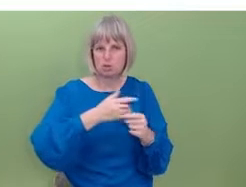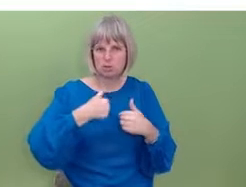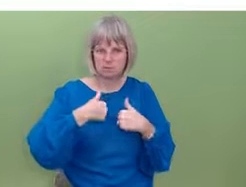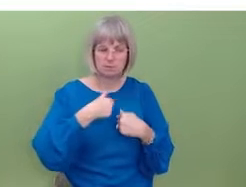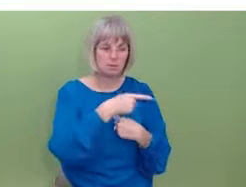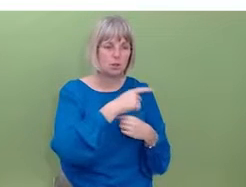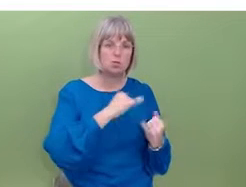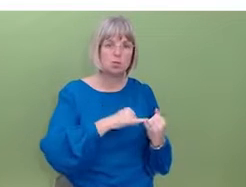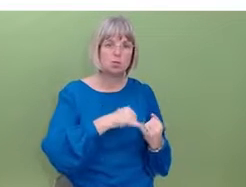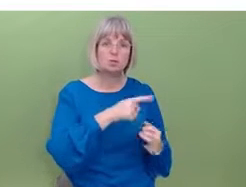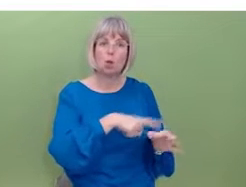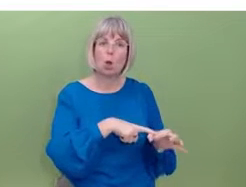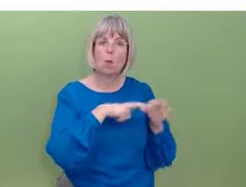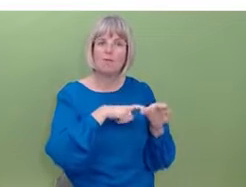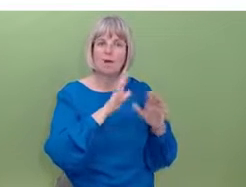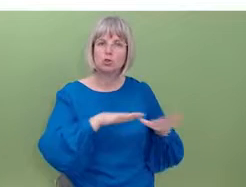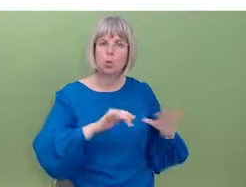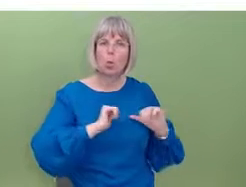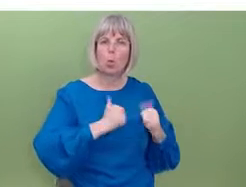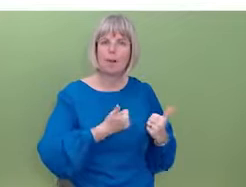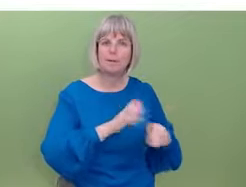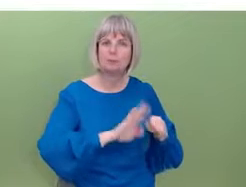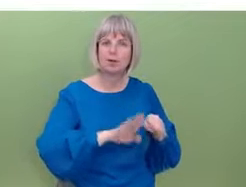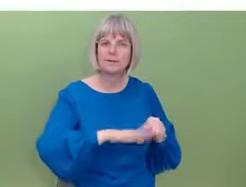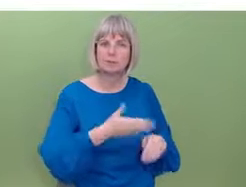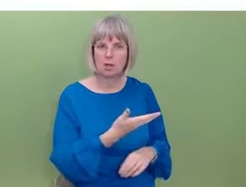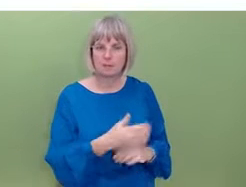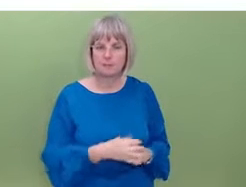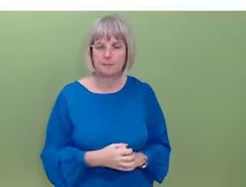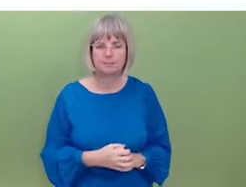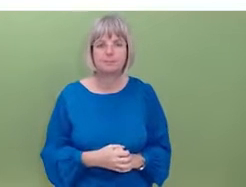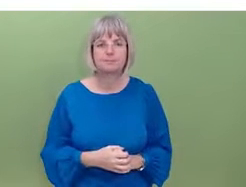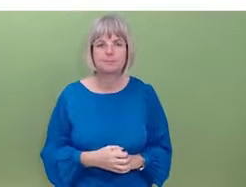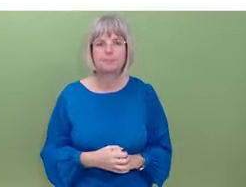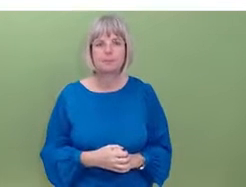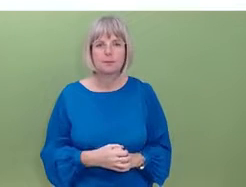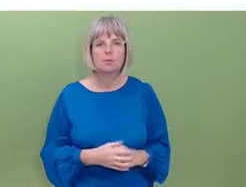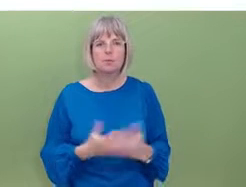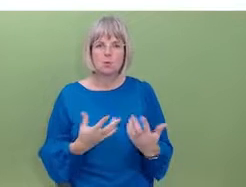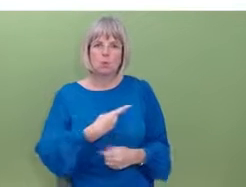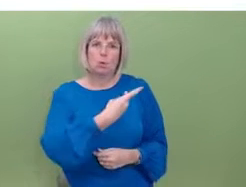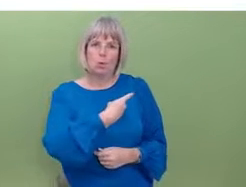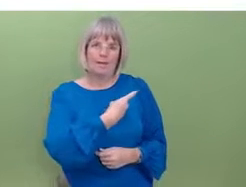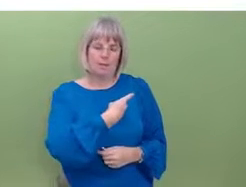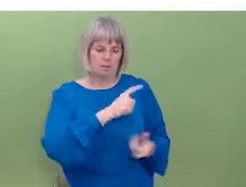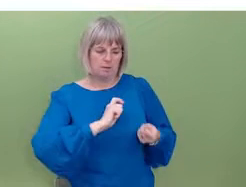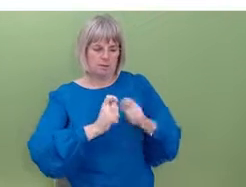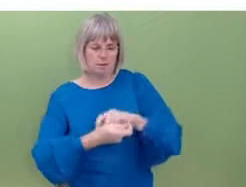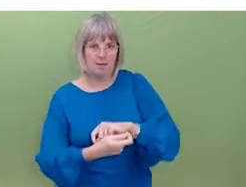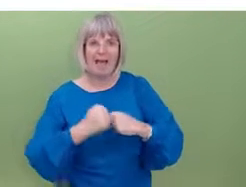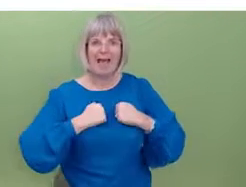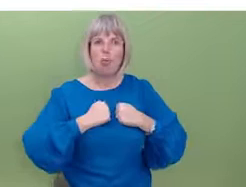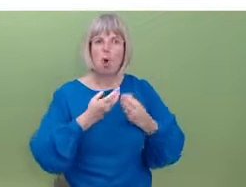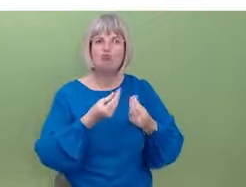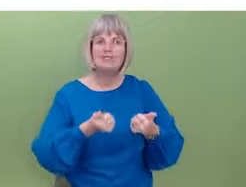qualified children's wellbeing practitioner. So we migrated the resources across very quickly. We